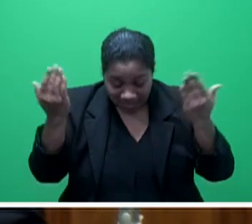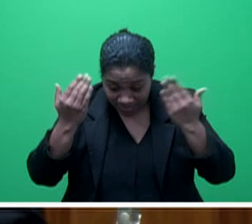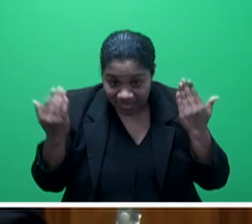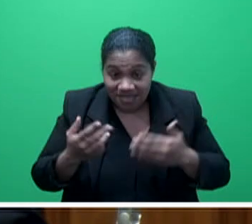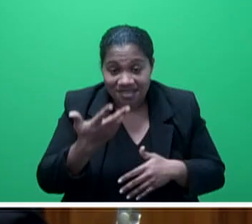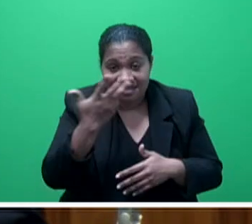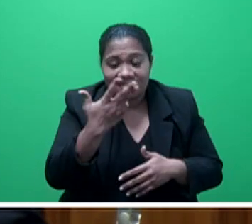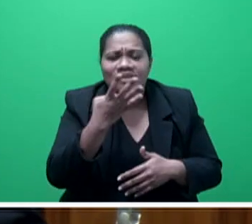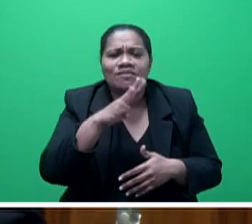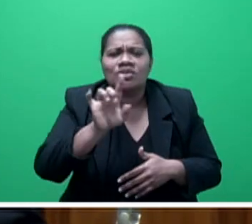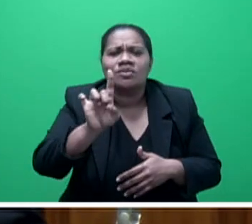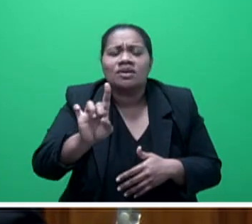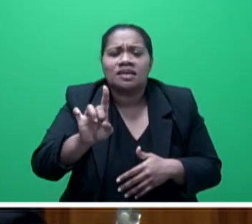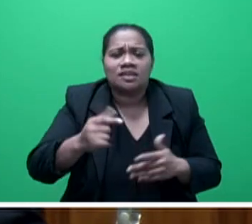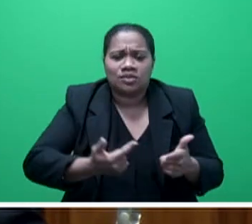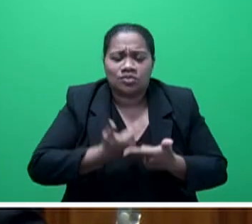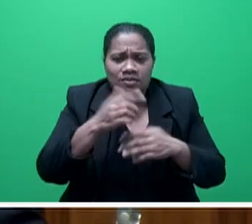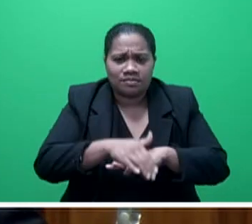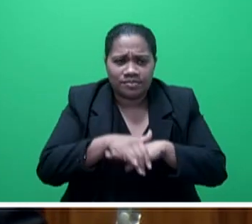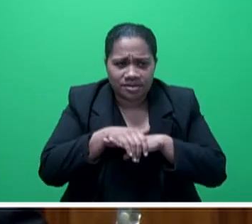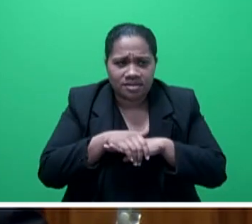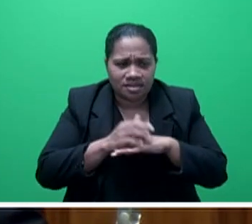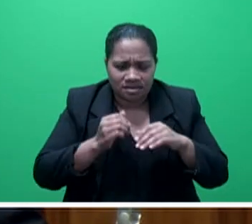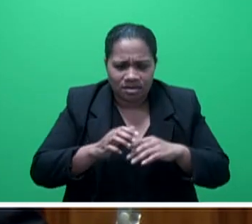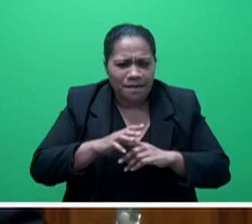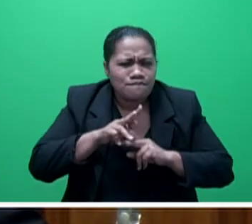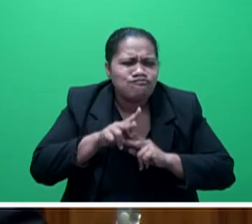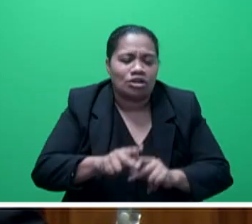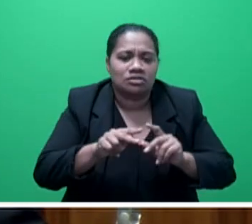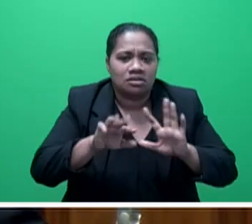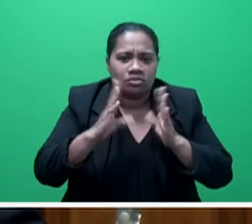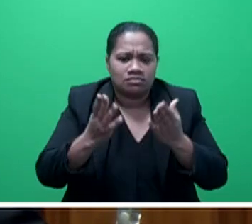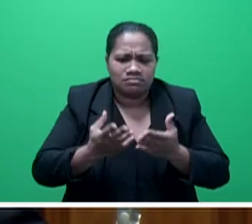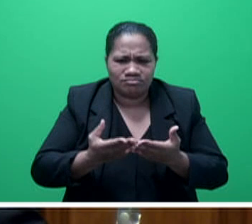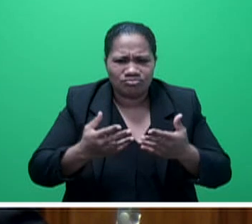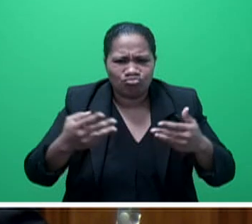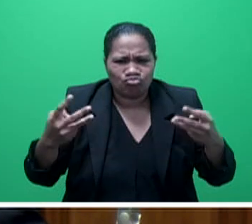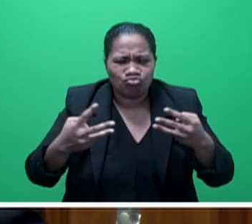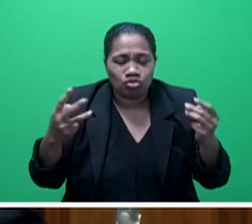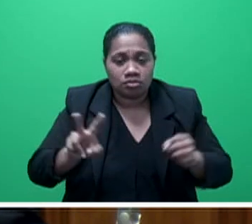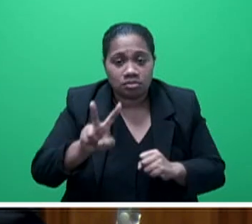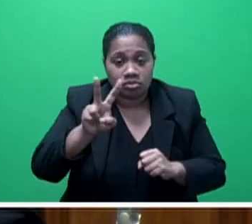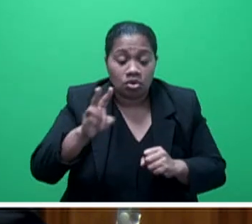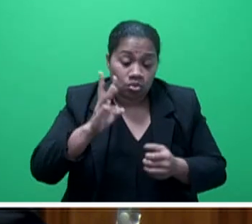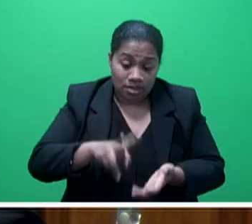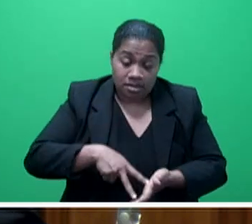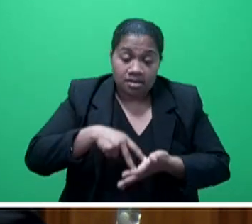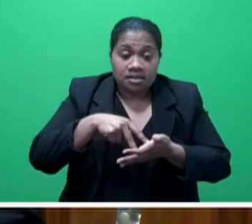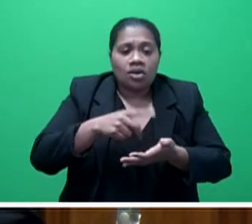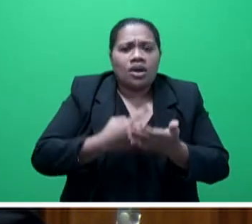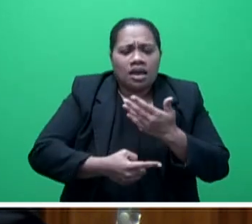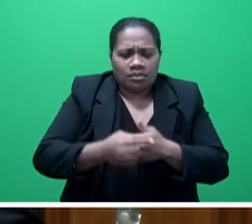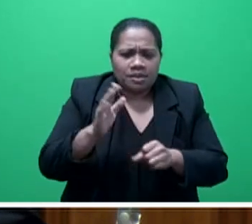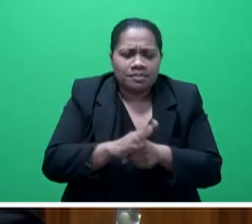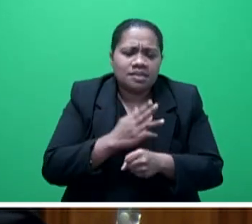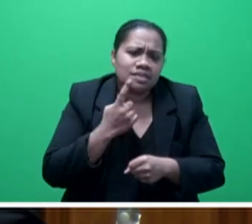as Great Britain was under the intense pressure of World War II, and when she stood on the verge of defeat, the great Winston Churchill made a speech to the boys